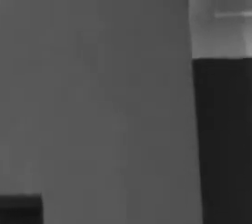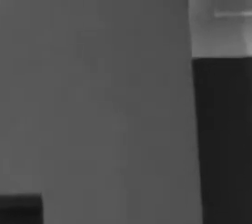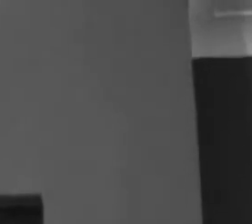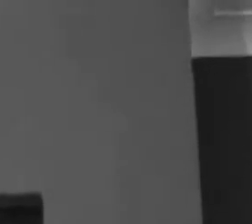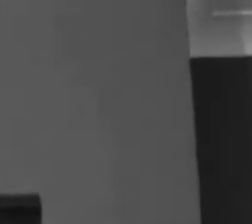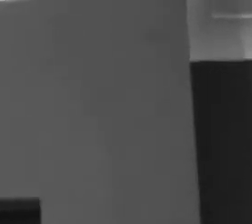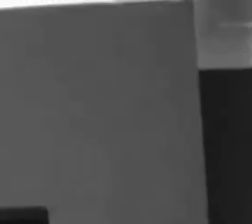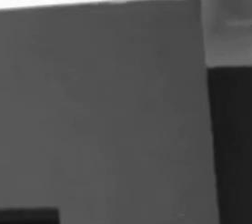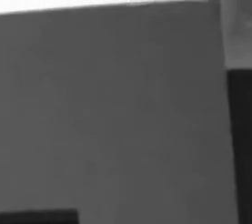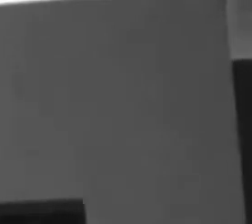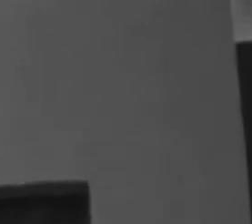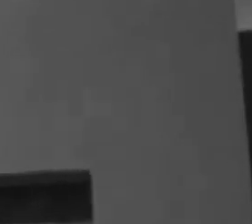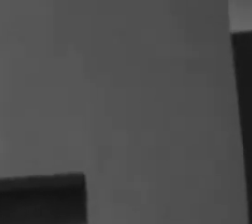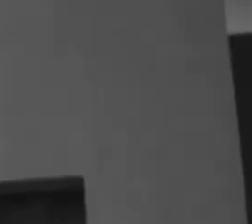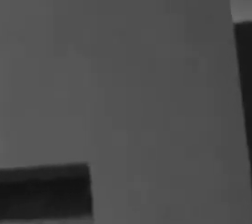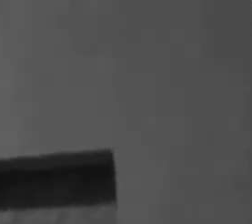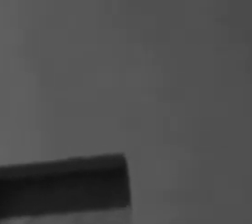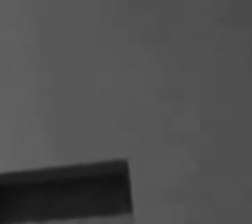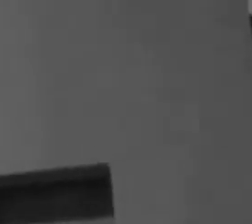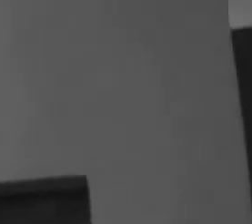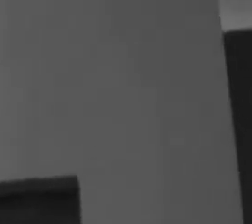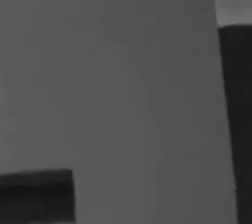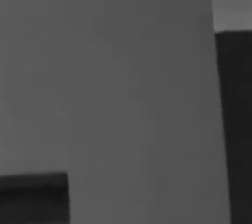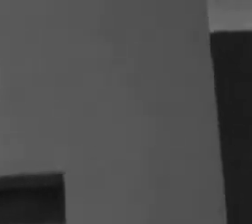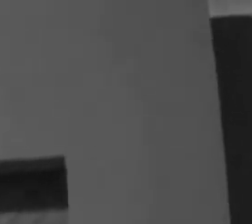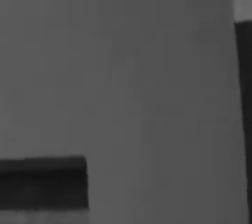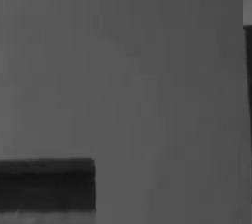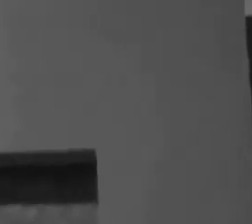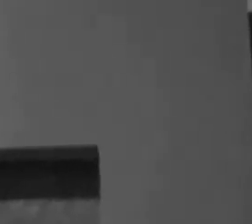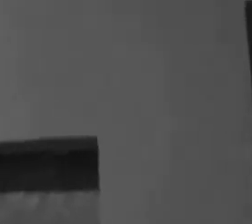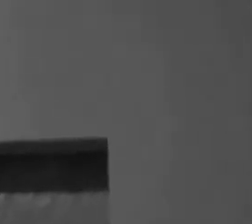Dove è rimasto? Abbiamo finito il nostro...